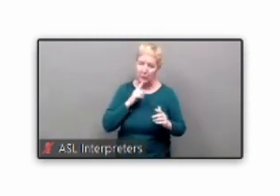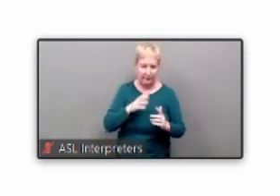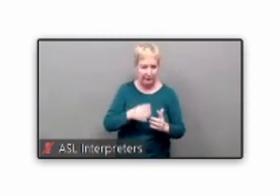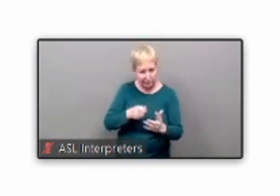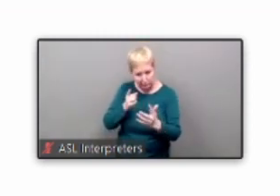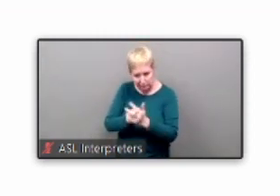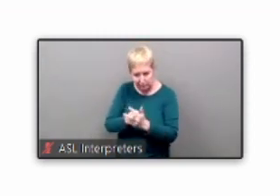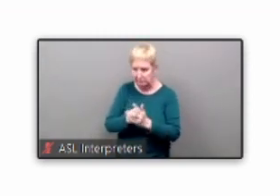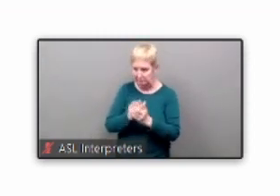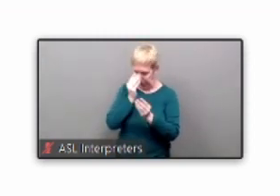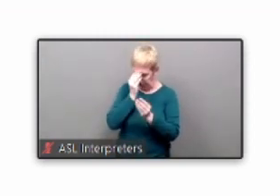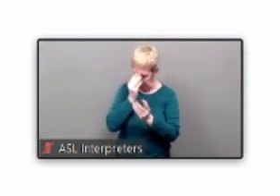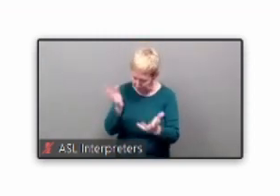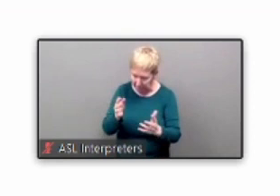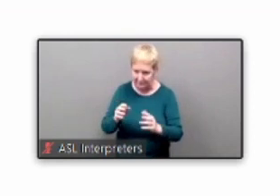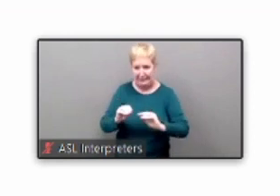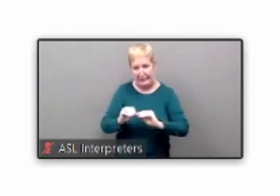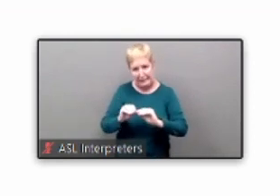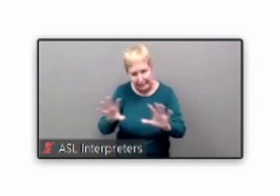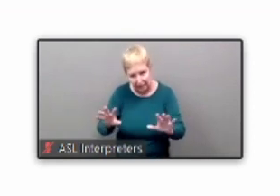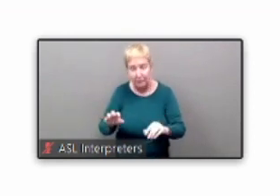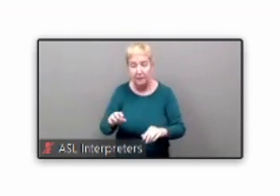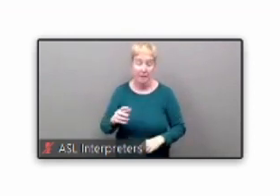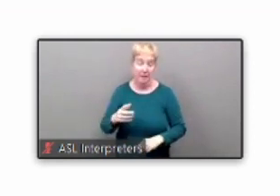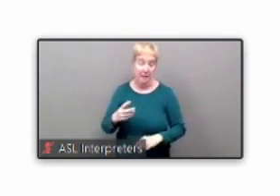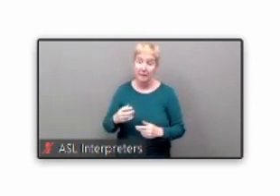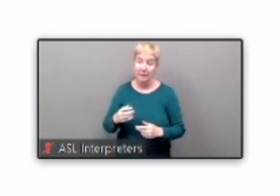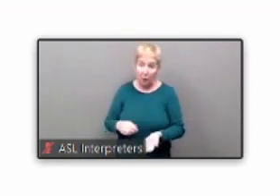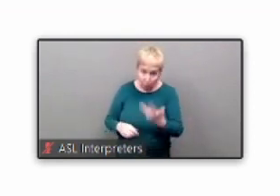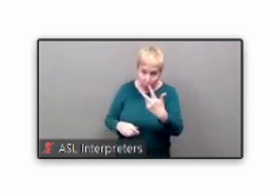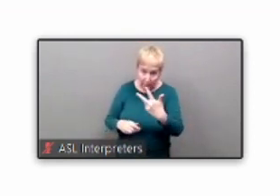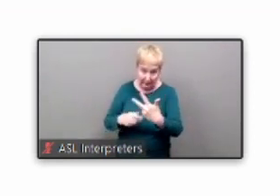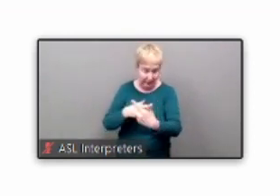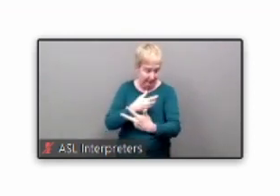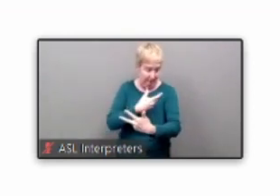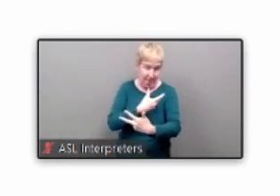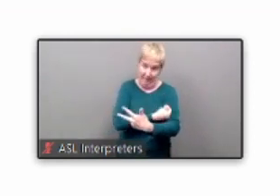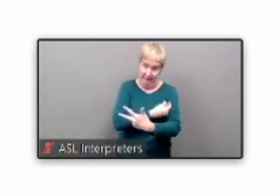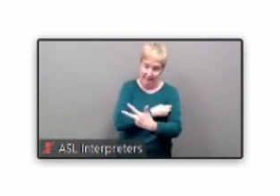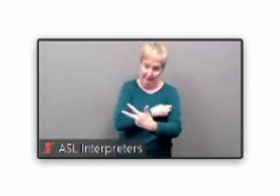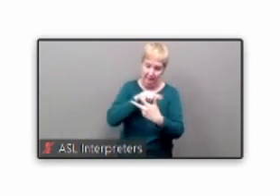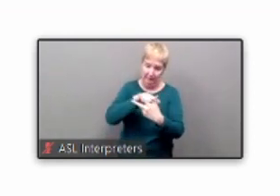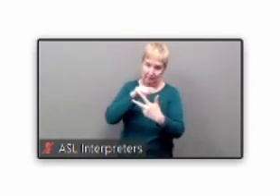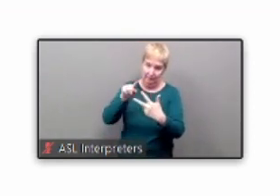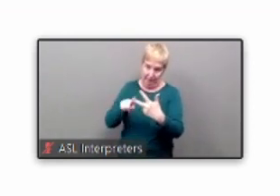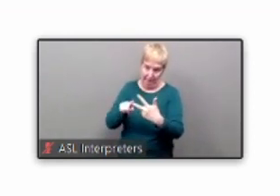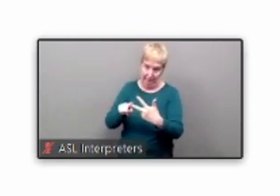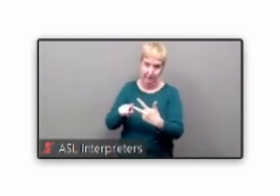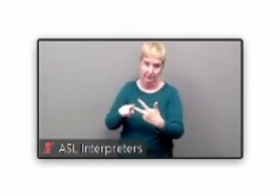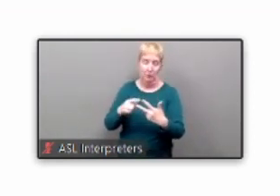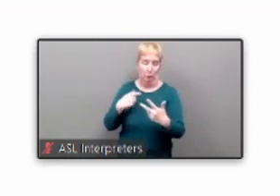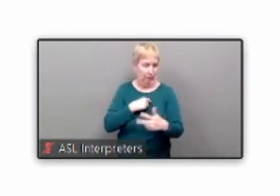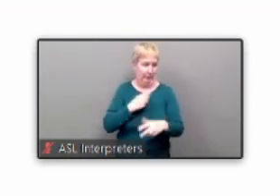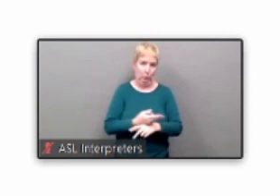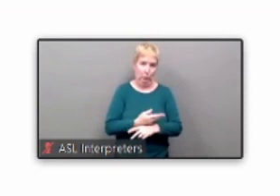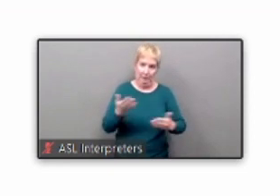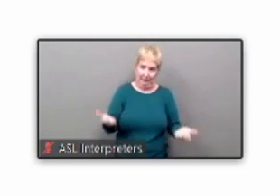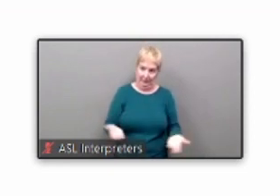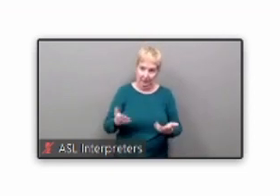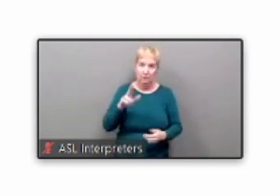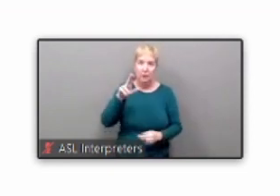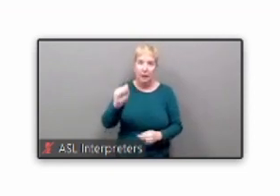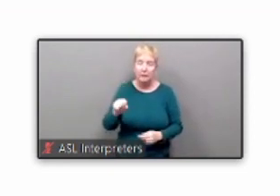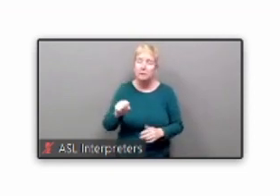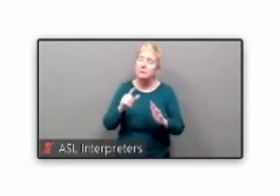that COVID-19 vaccines, the 3 vaccines currently authorized here in the United States, are